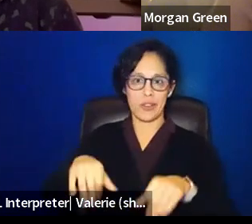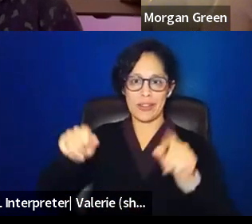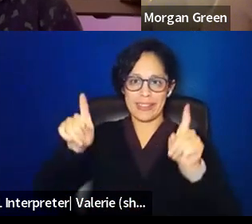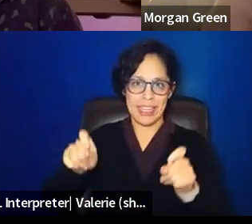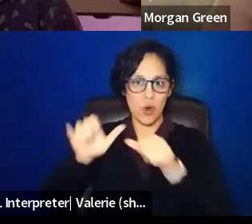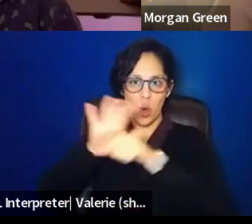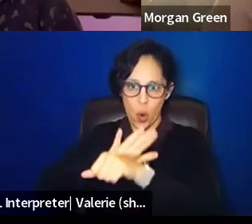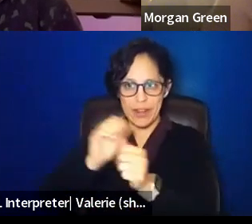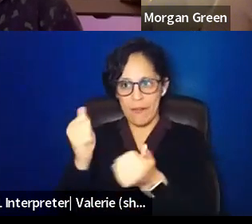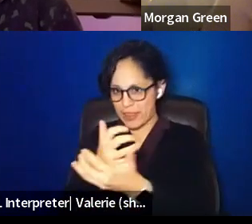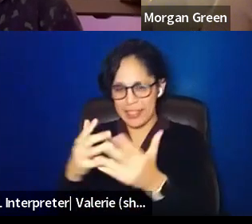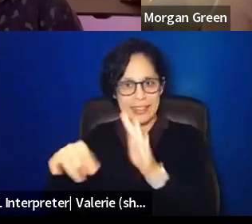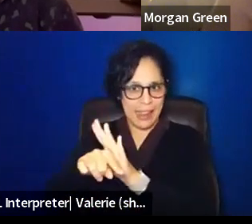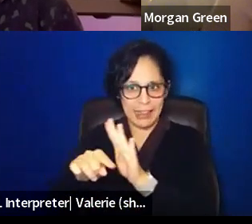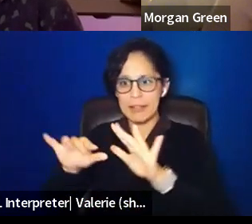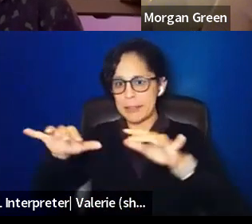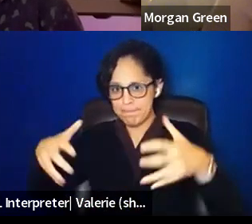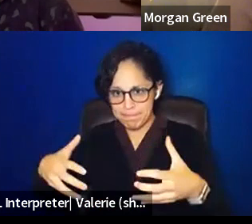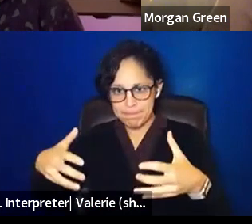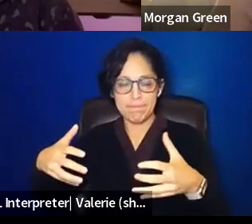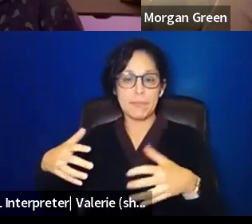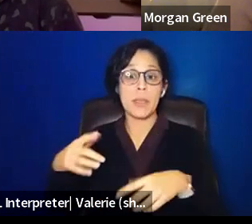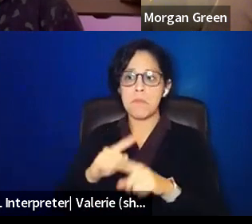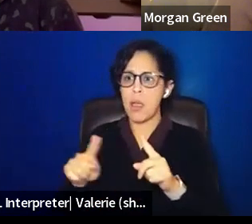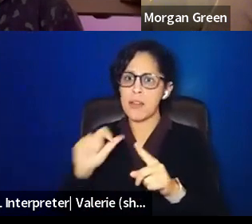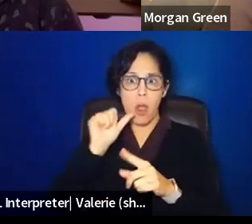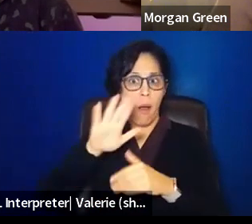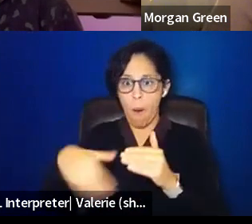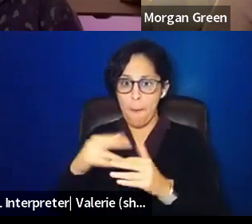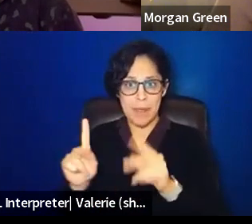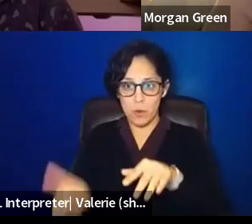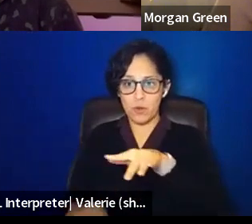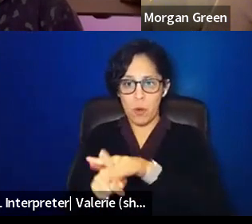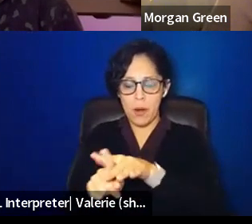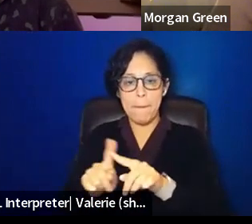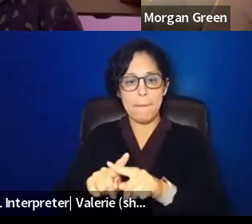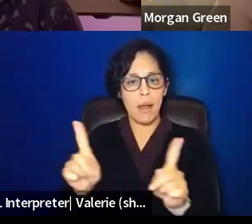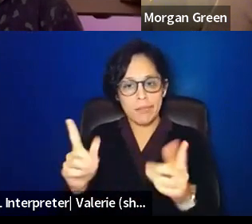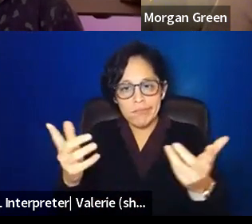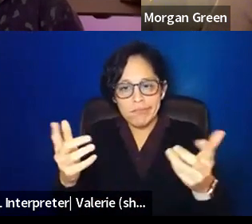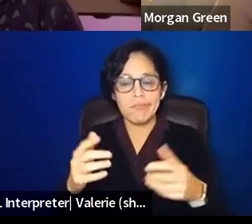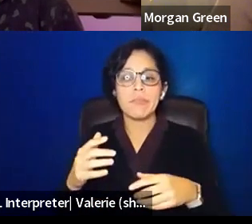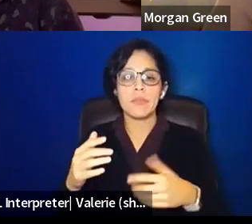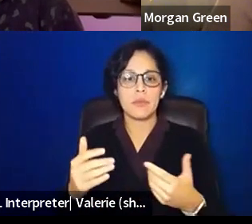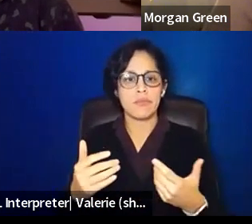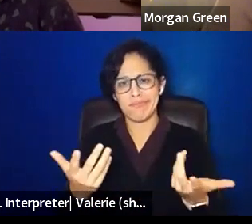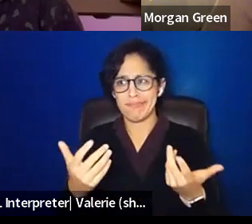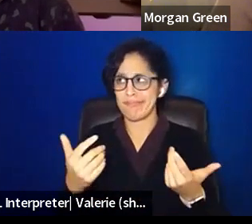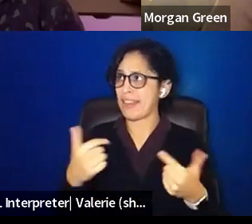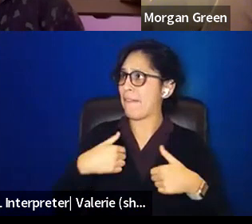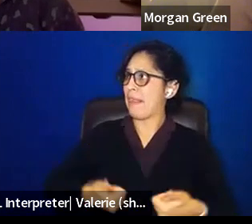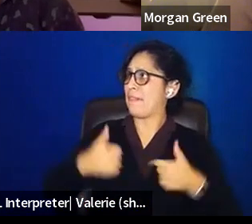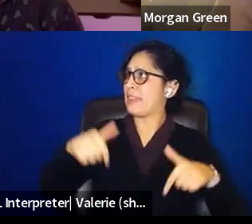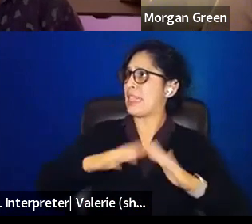you know, the pod. And it wasn't all of us there, but there was just, you know, this house I've lived in